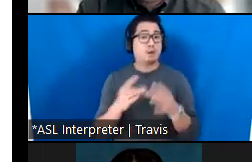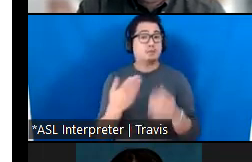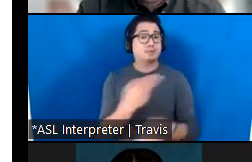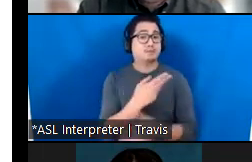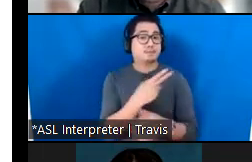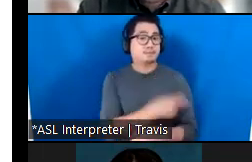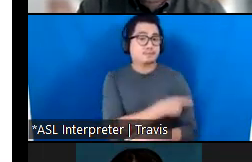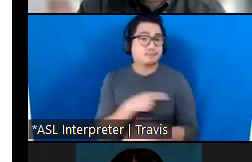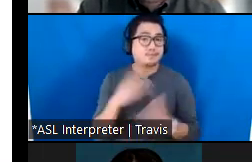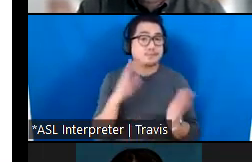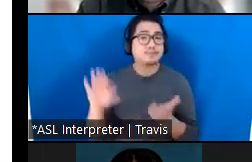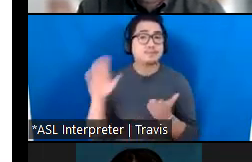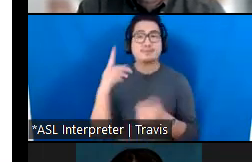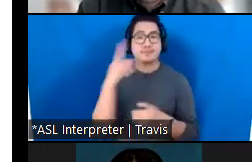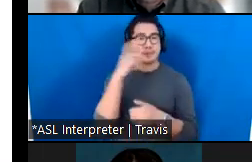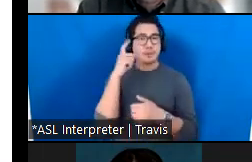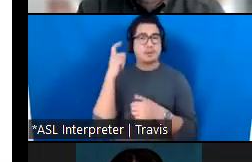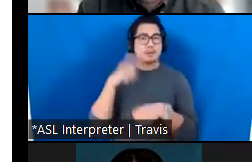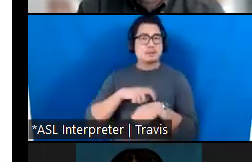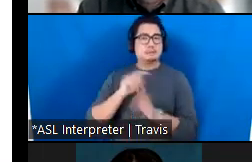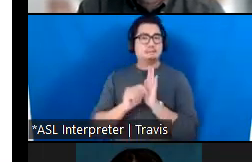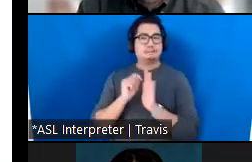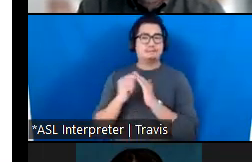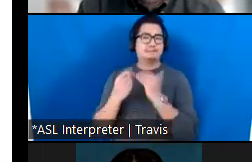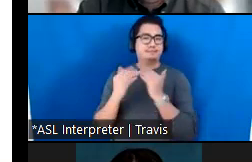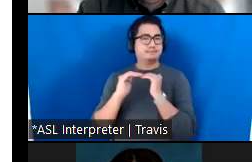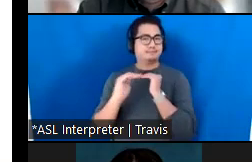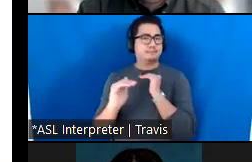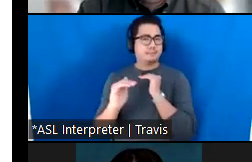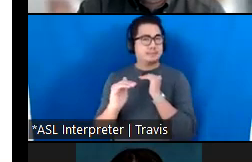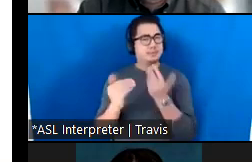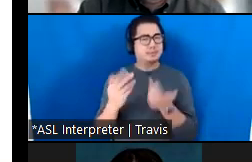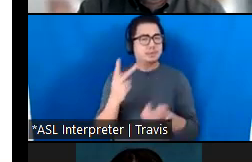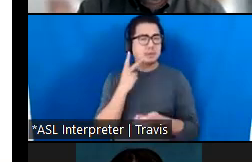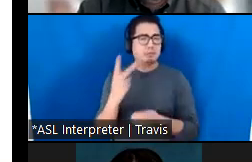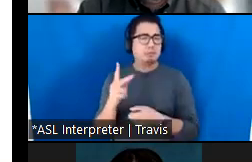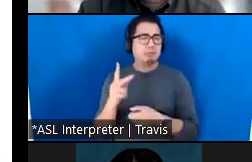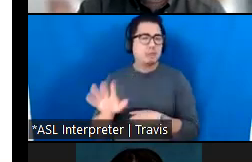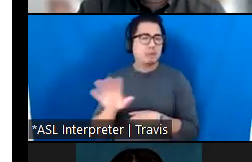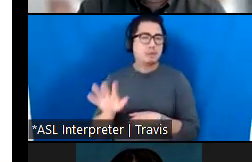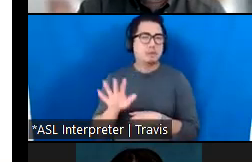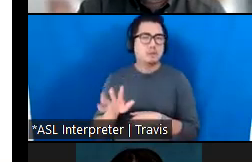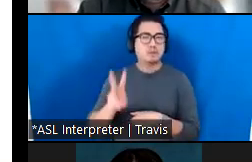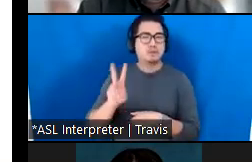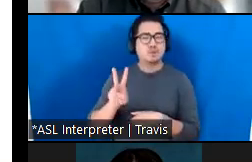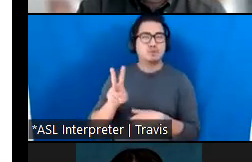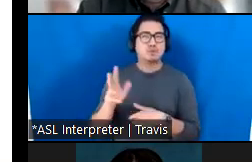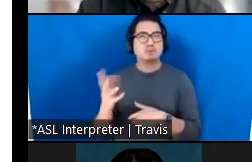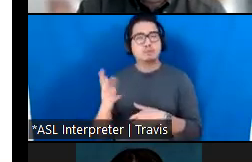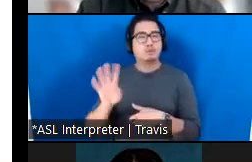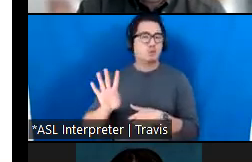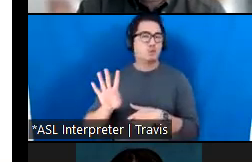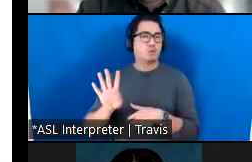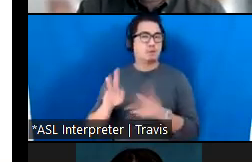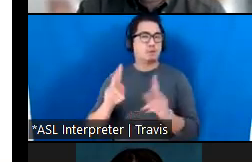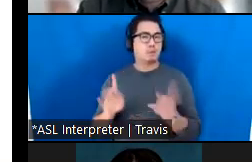deaths have remained relatively stable. So this is around, we see about 2 to 4 deaths per day. Over